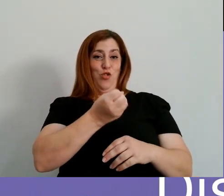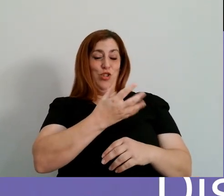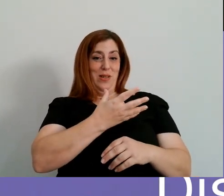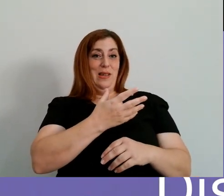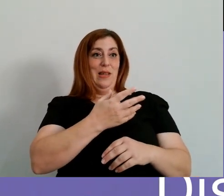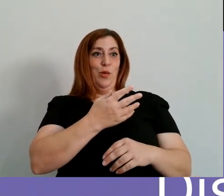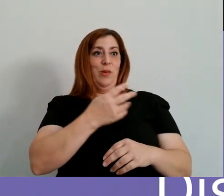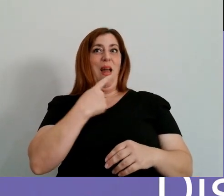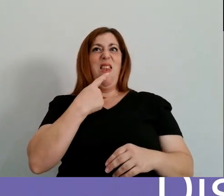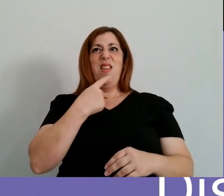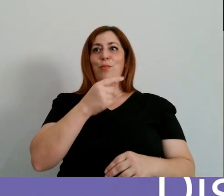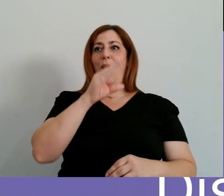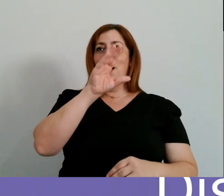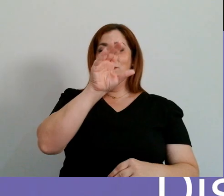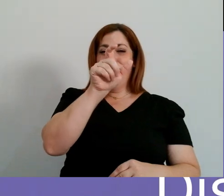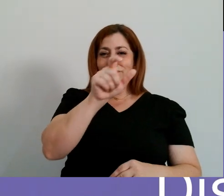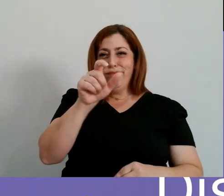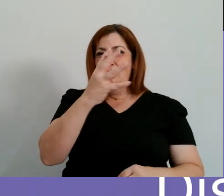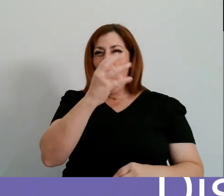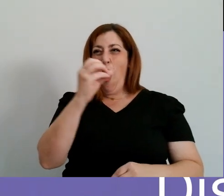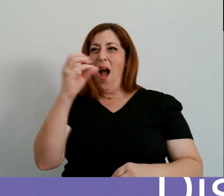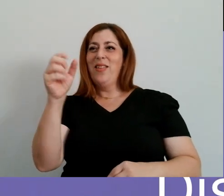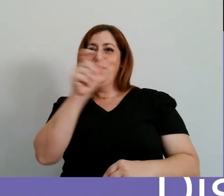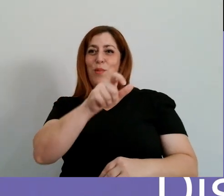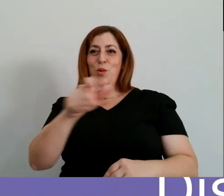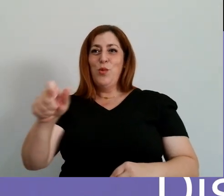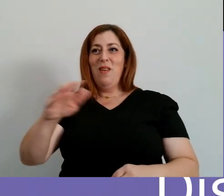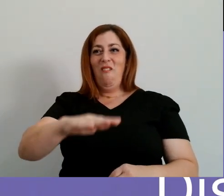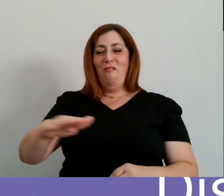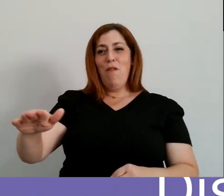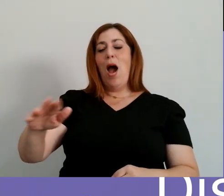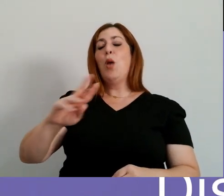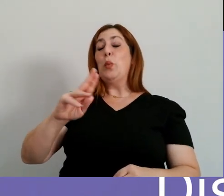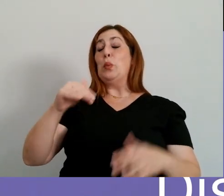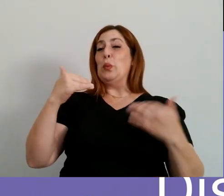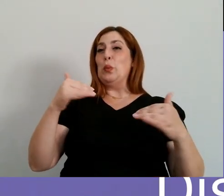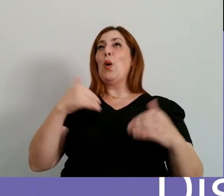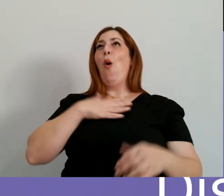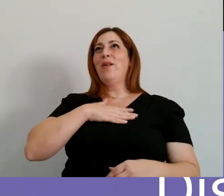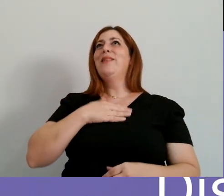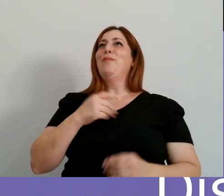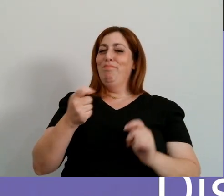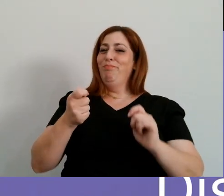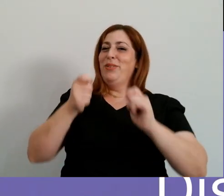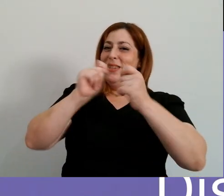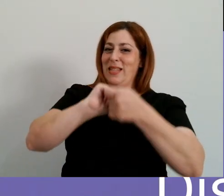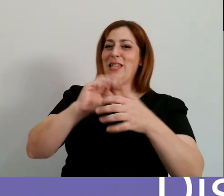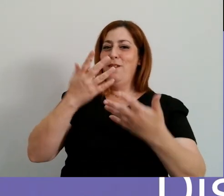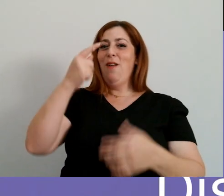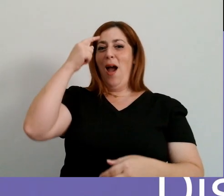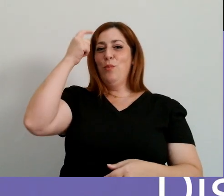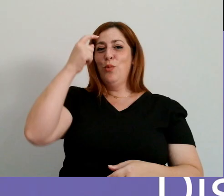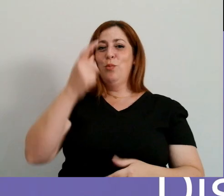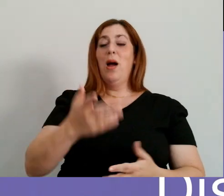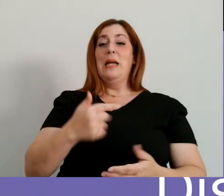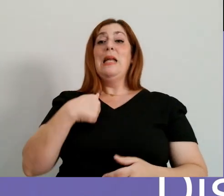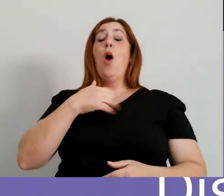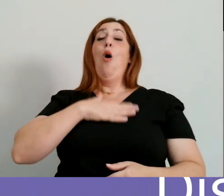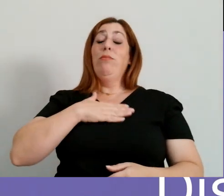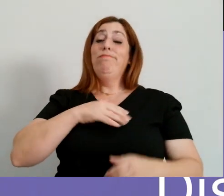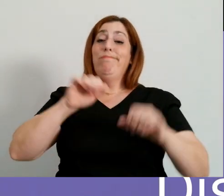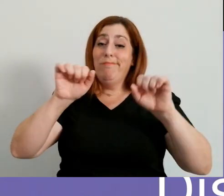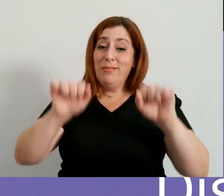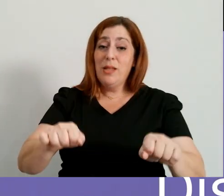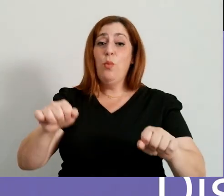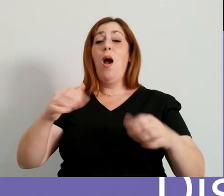hear. Again, representation and education and exposure does a lot of